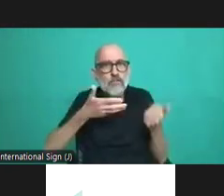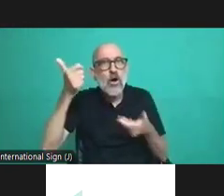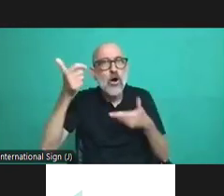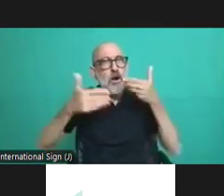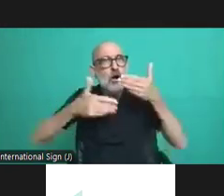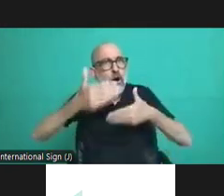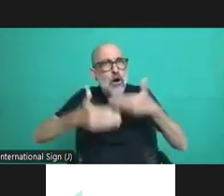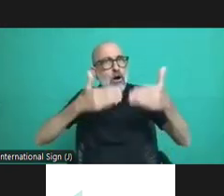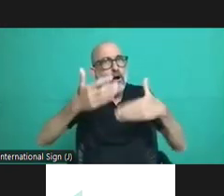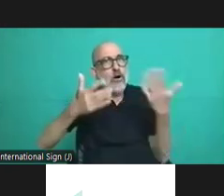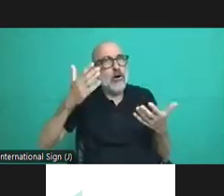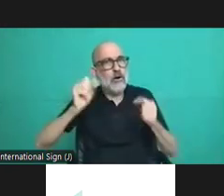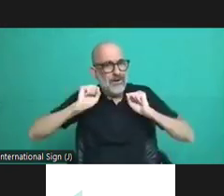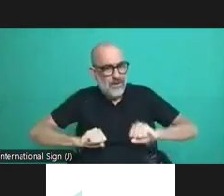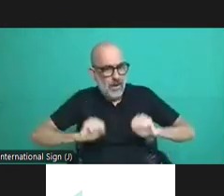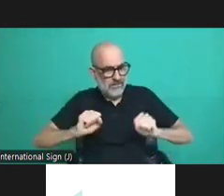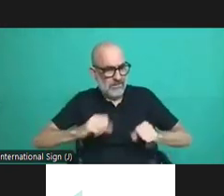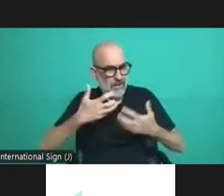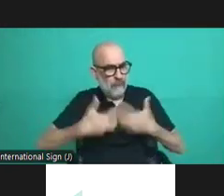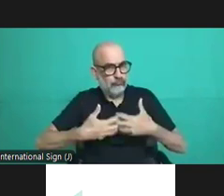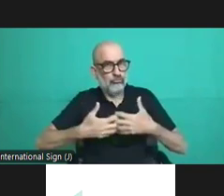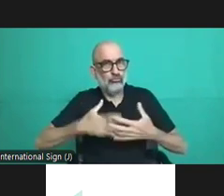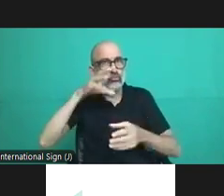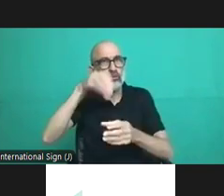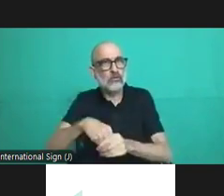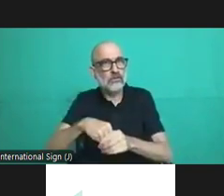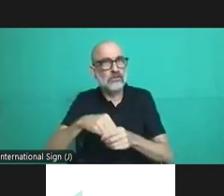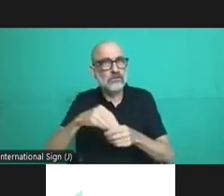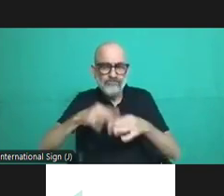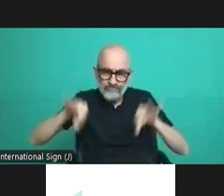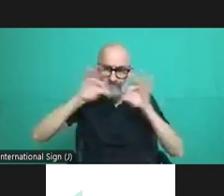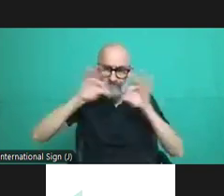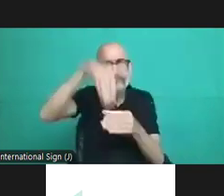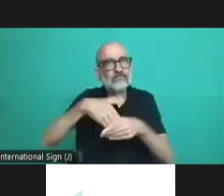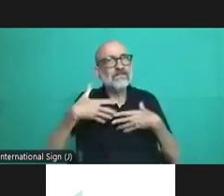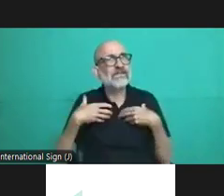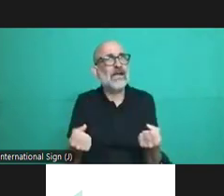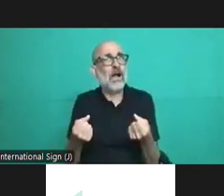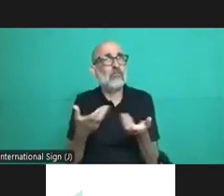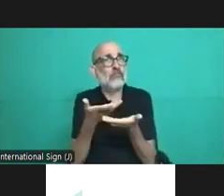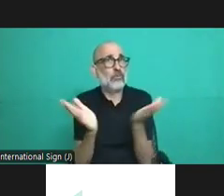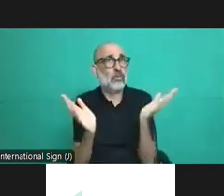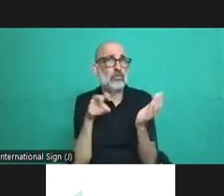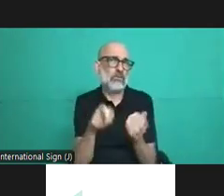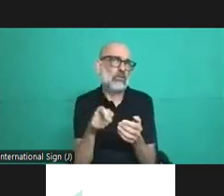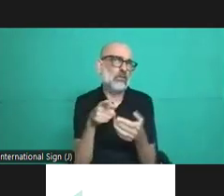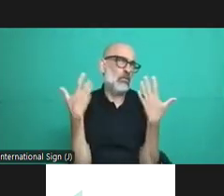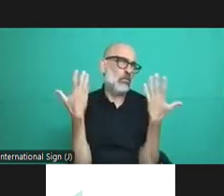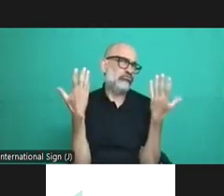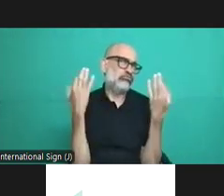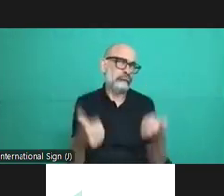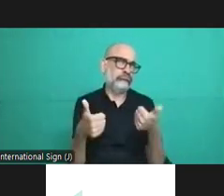a practical pathway to building resilient health systems. Therefore, the